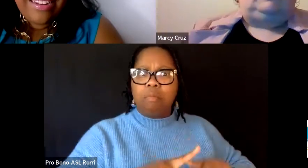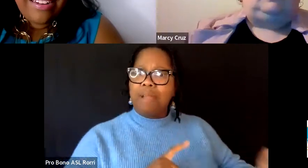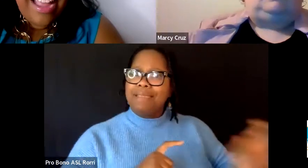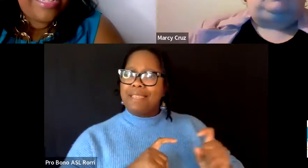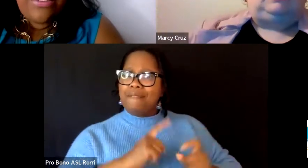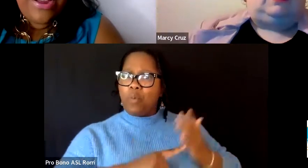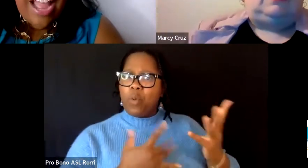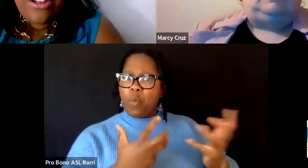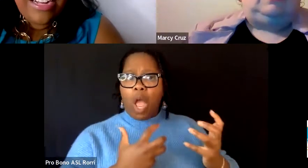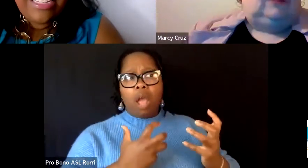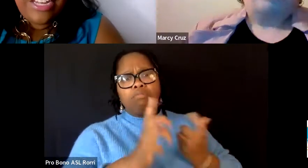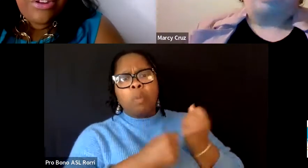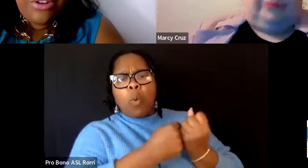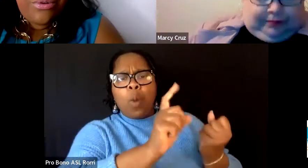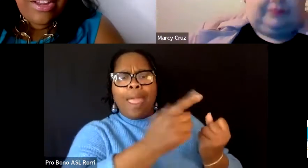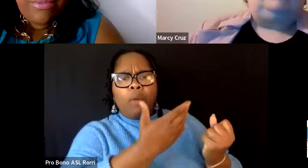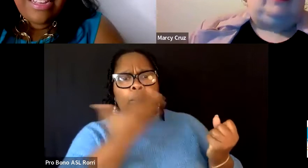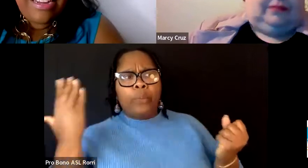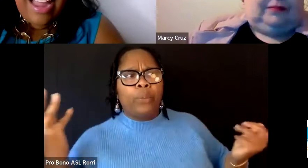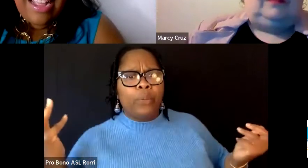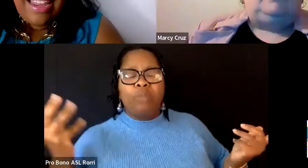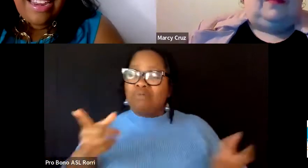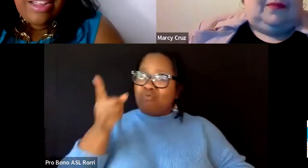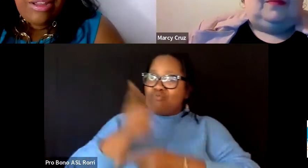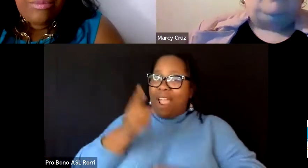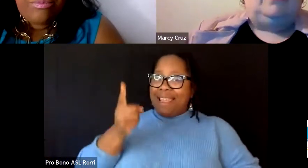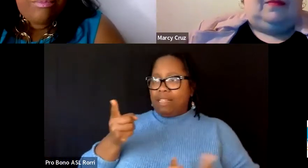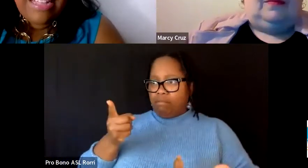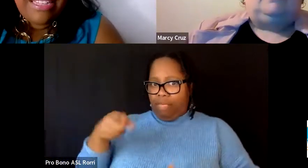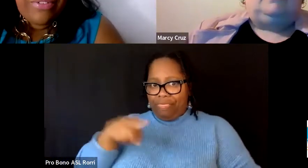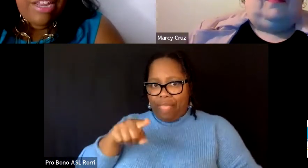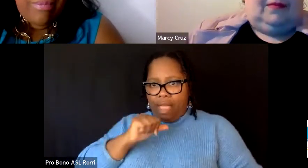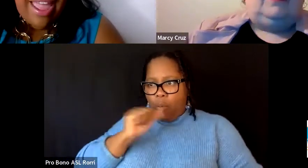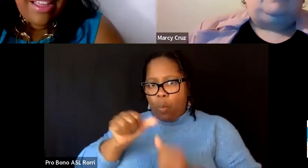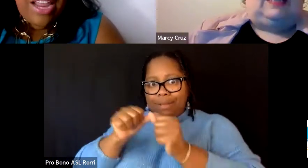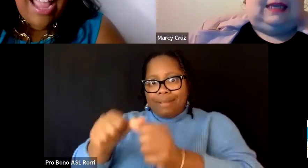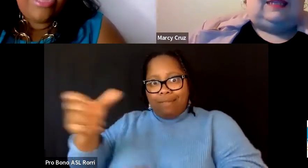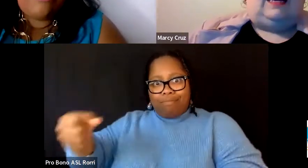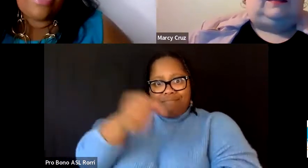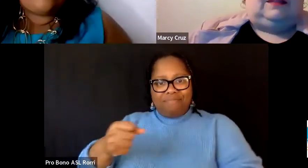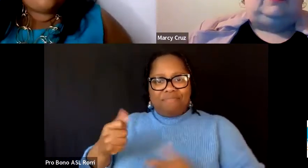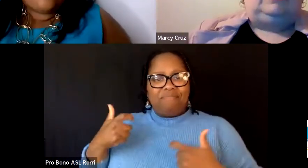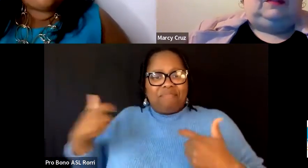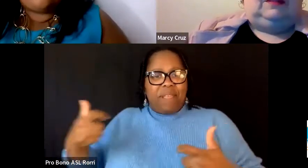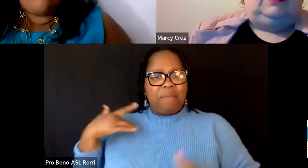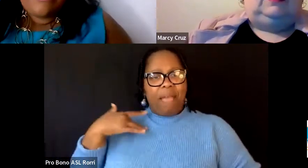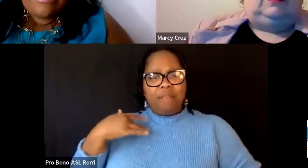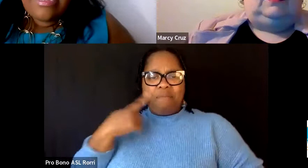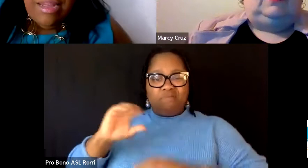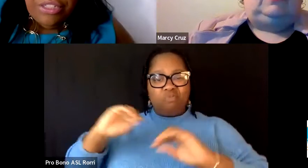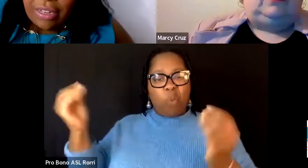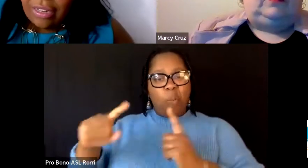totally. Right. Totally. And so they're not going to continue to do it because they're not getting any positive feedback. Exactly. Like, I think